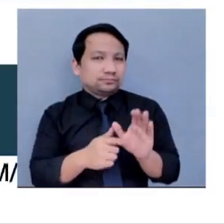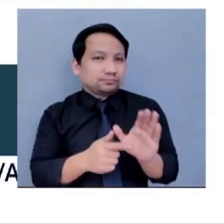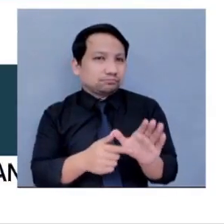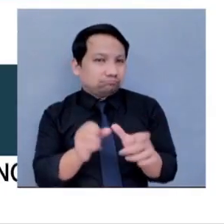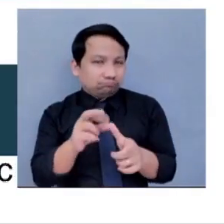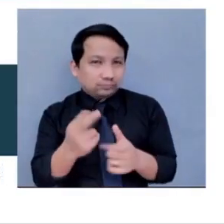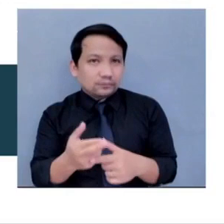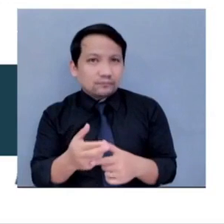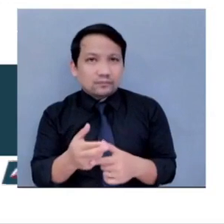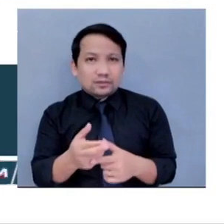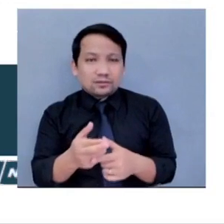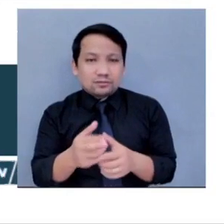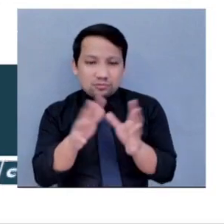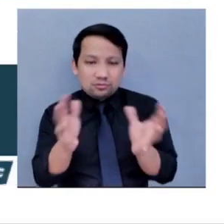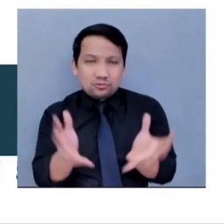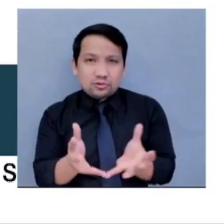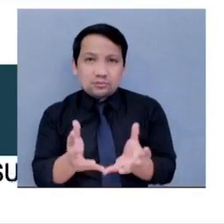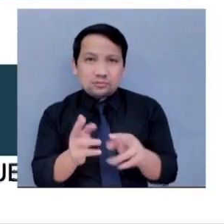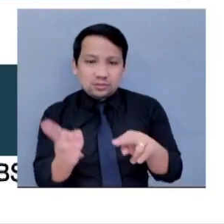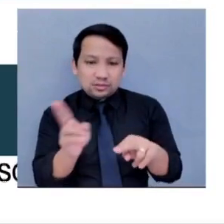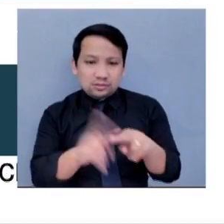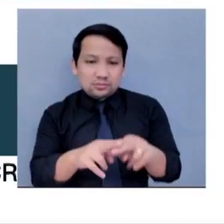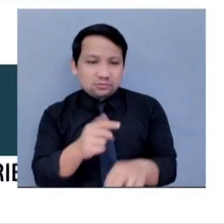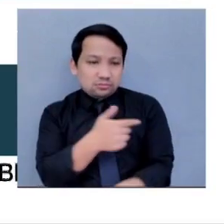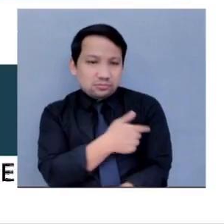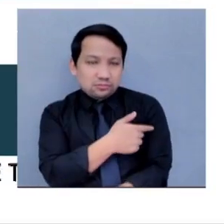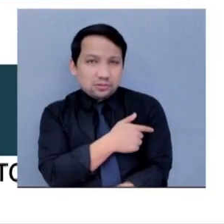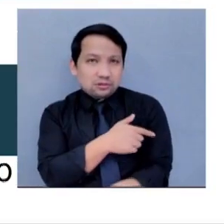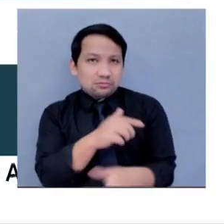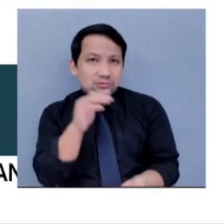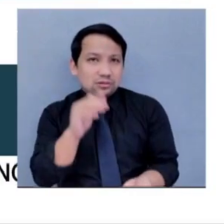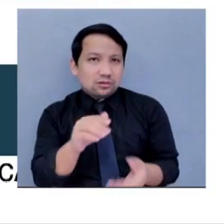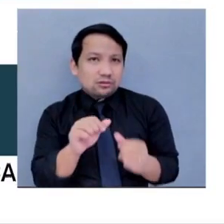not because of the increased vaccination and booster doses plus